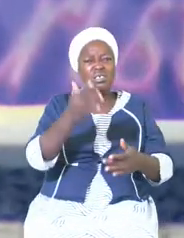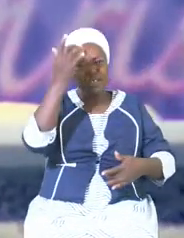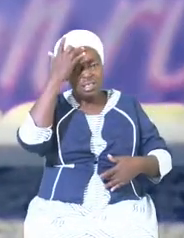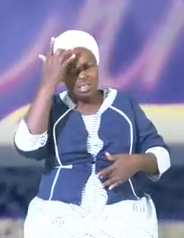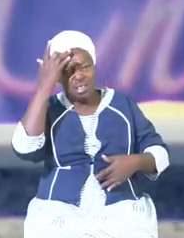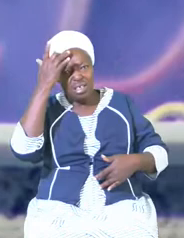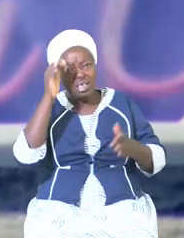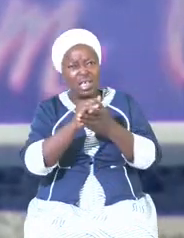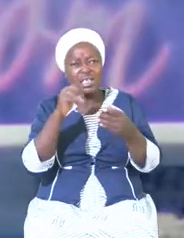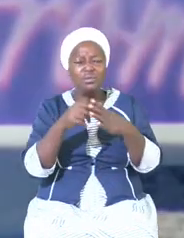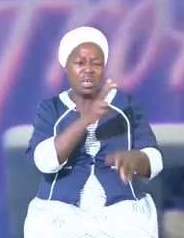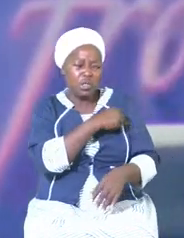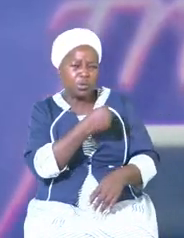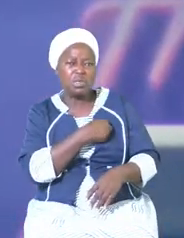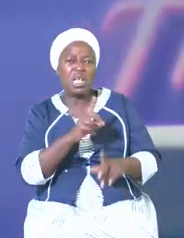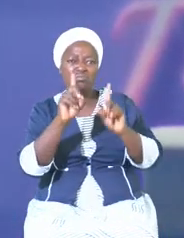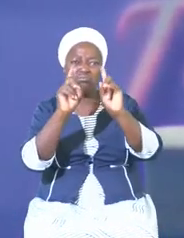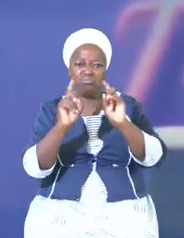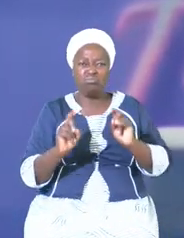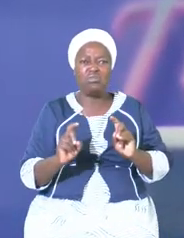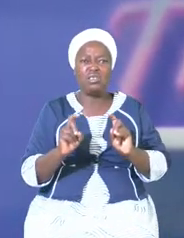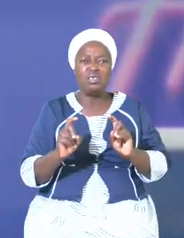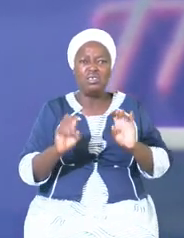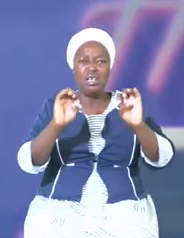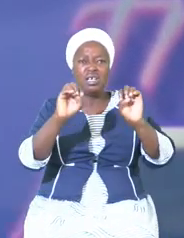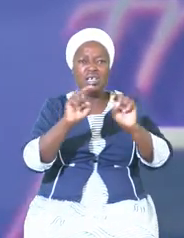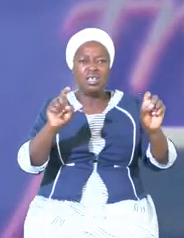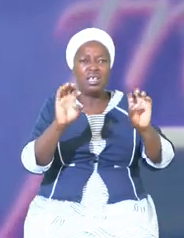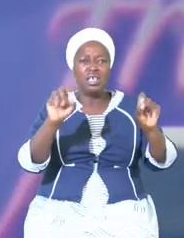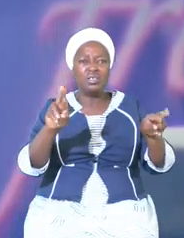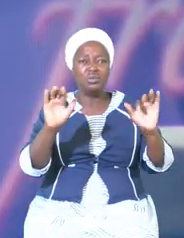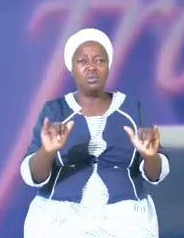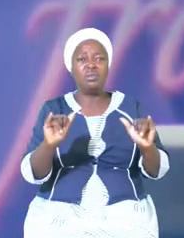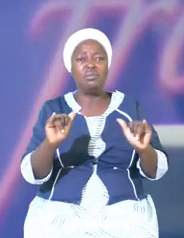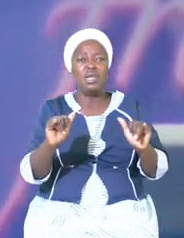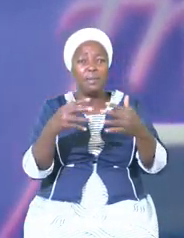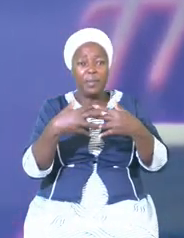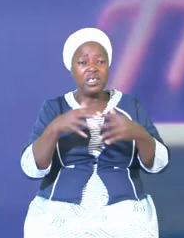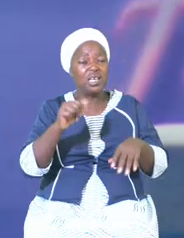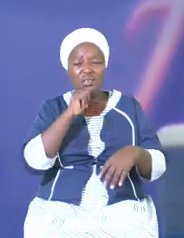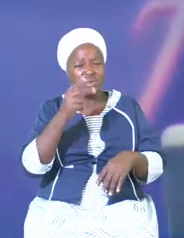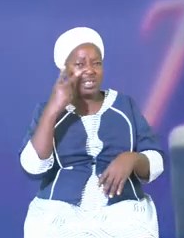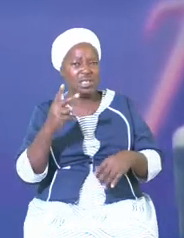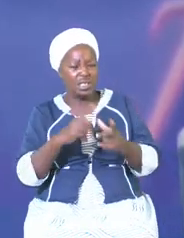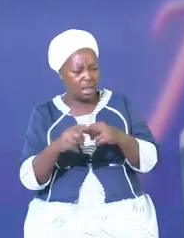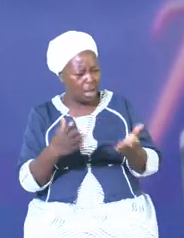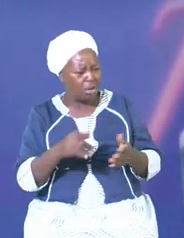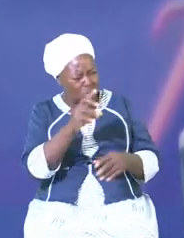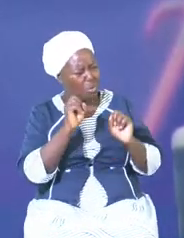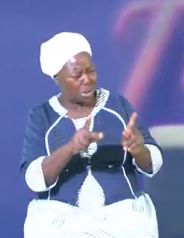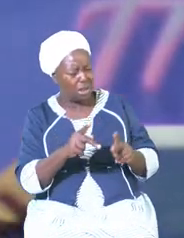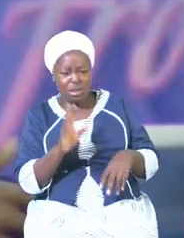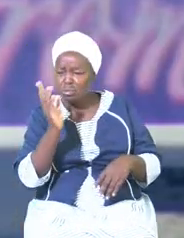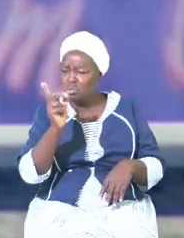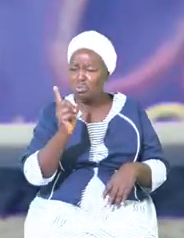machine cannot detect. And they say you are well, you say no, I'm not well. They say you are all right, you say no, I'm not